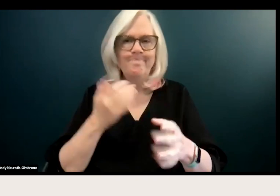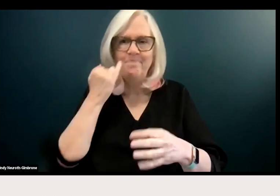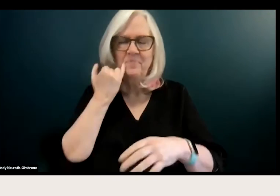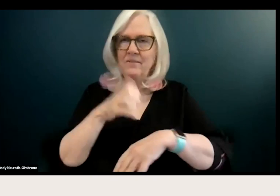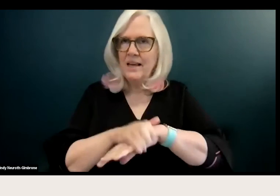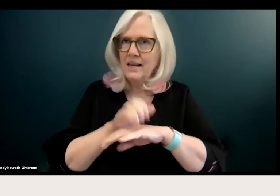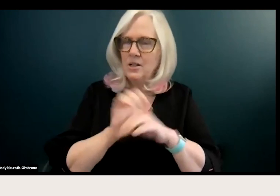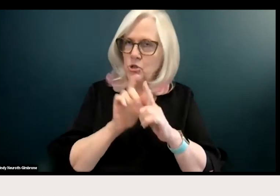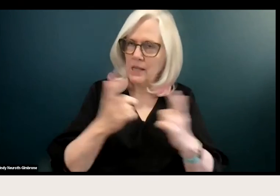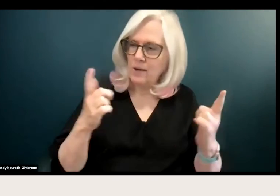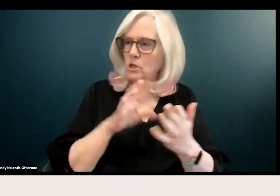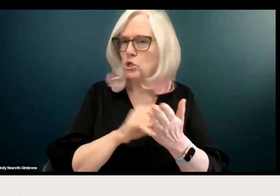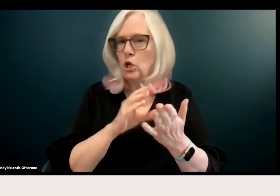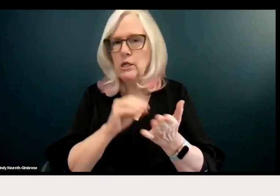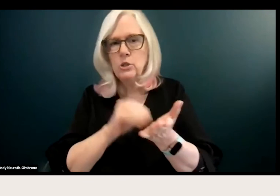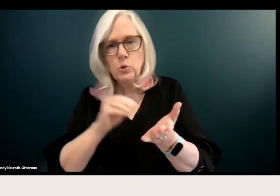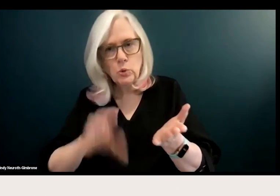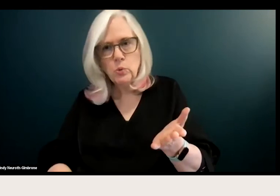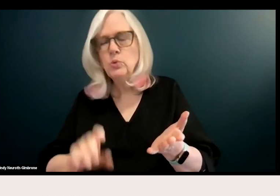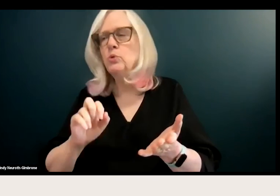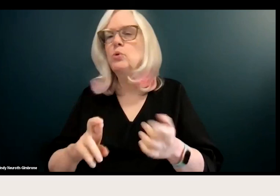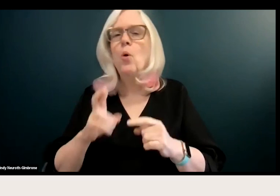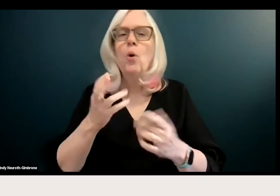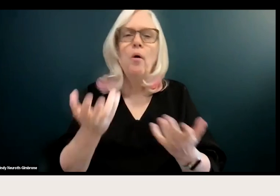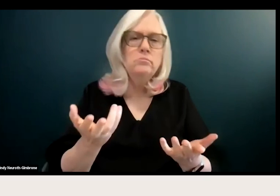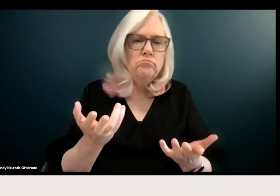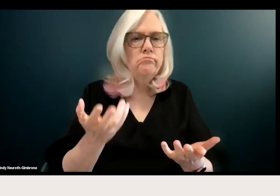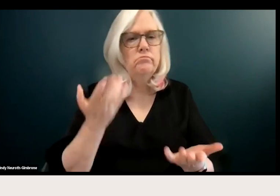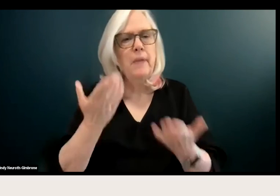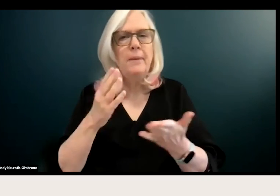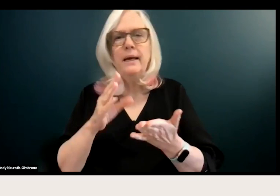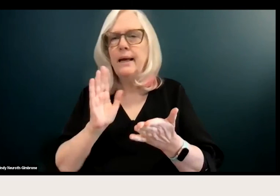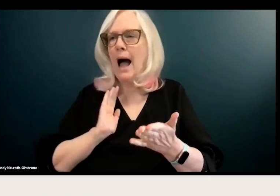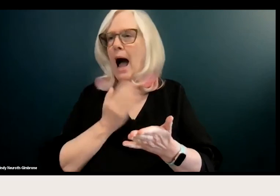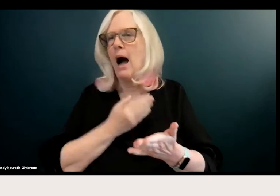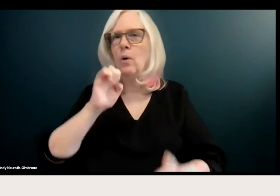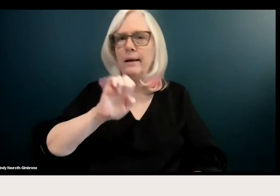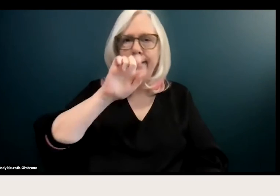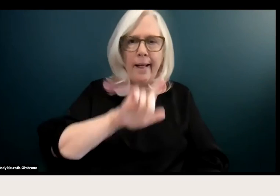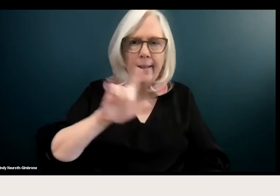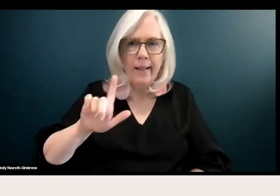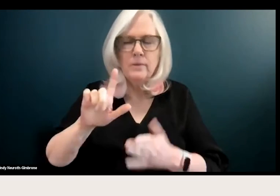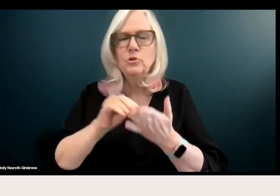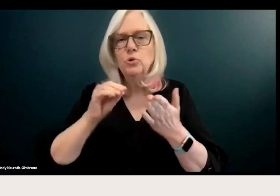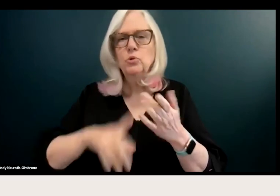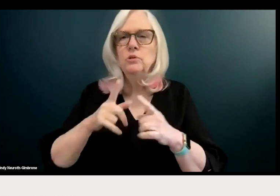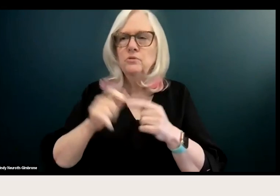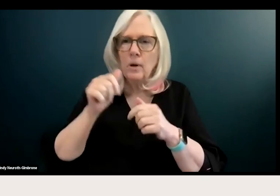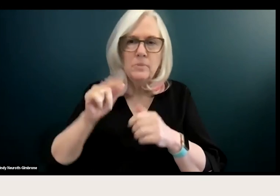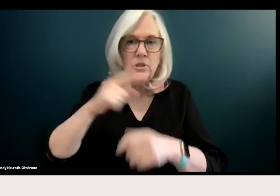students from, a far afield as, like I said, China, Russia, Pakistan, or